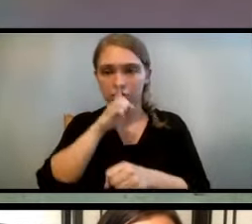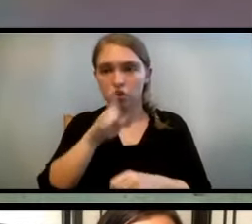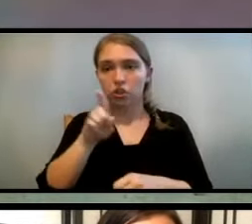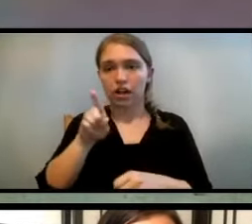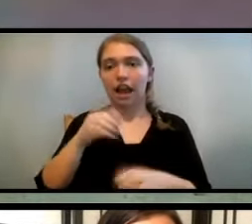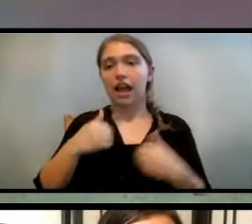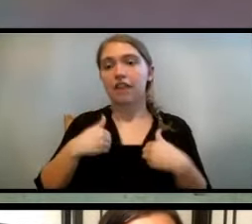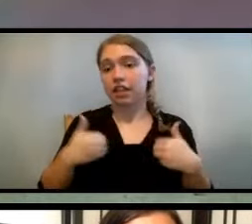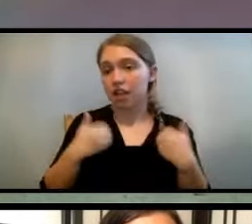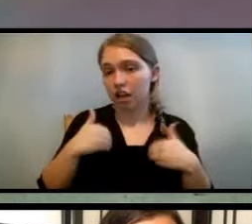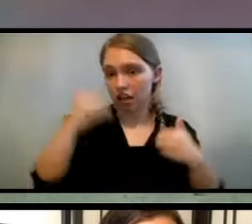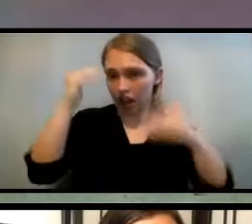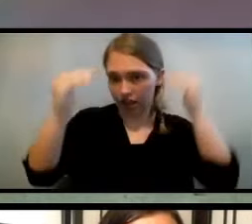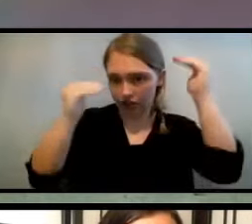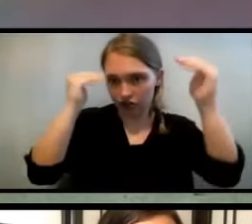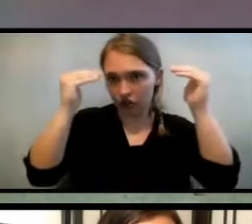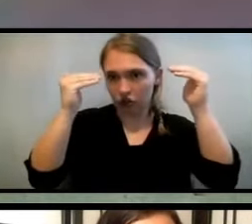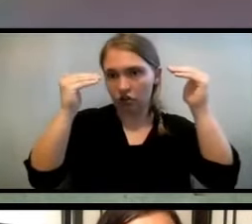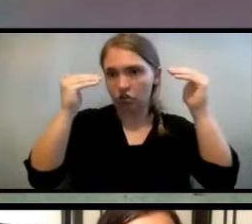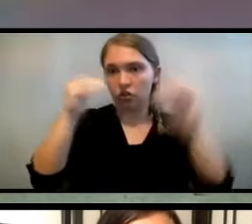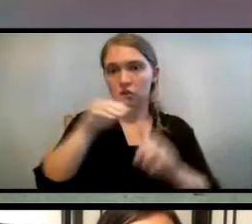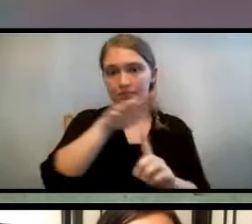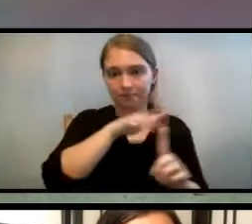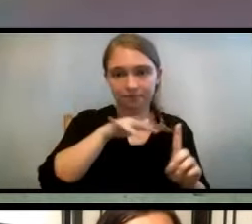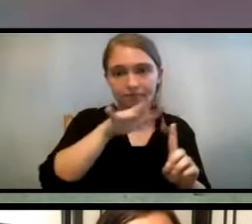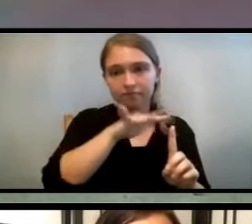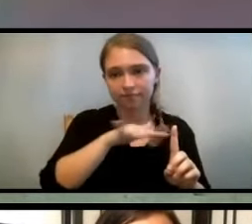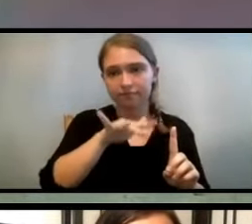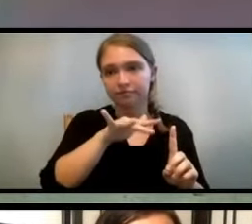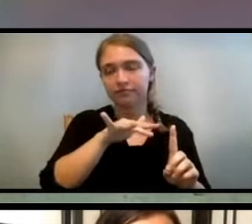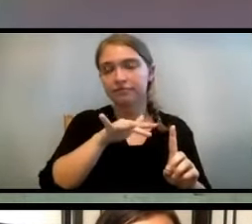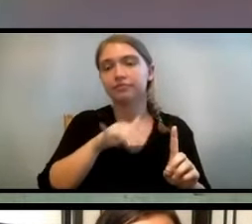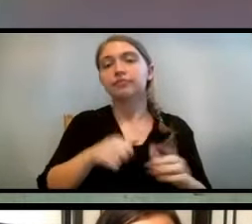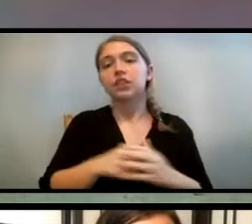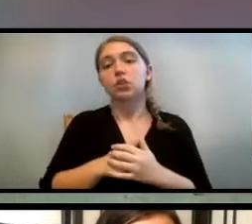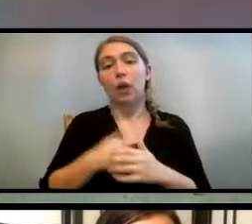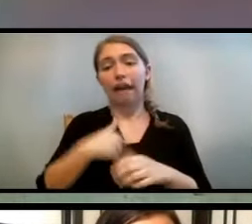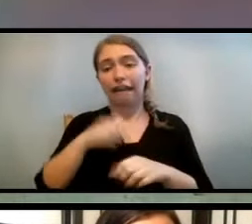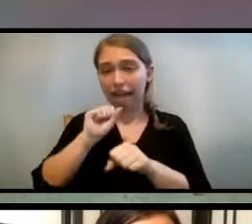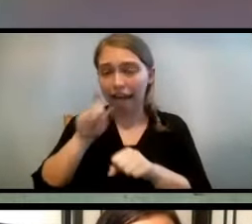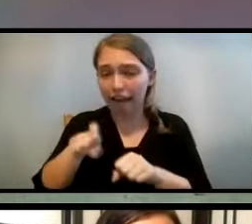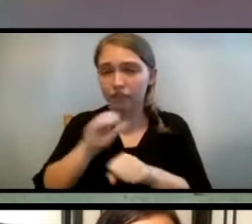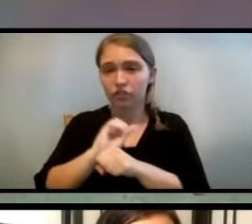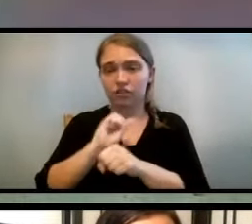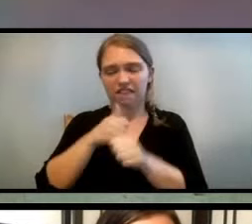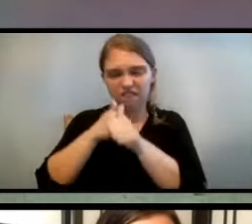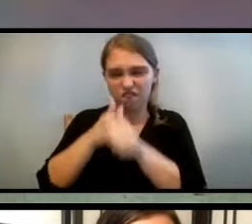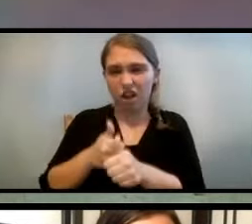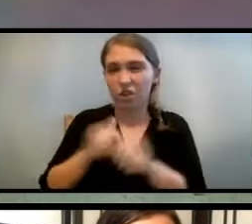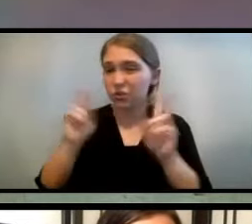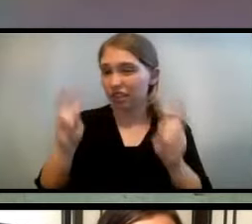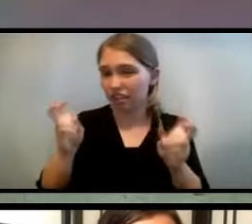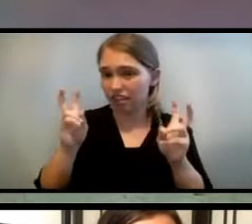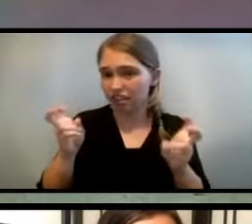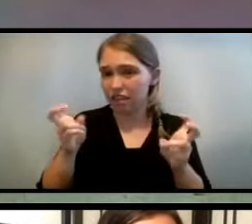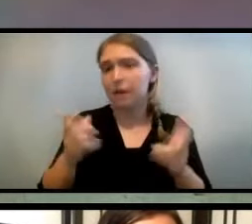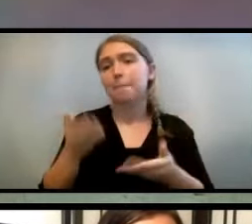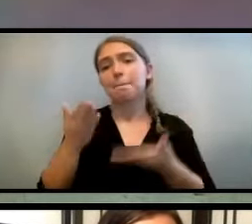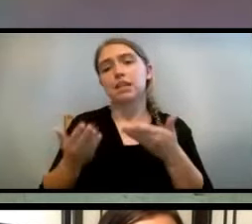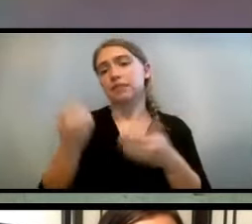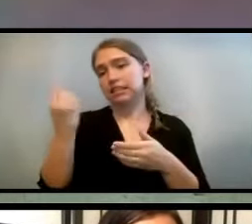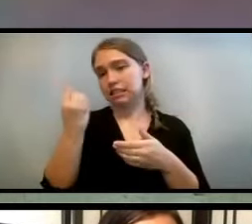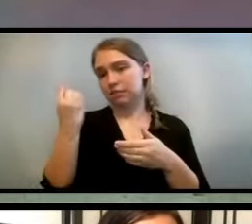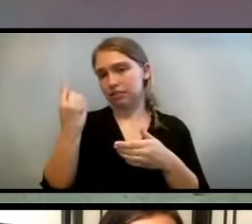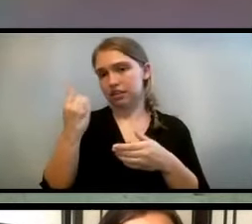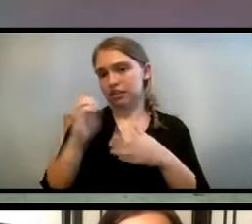as the sort of heart of the story. So I have to work within those themes. And there may be something that comes in